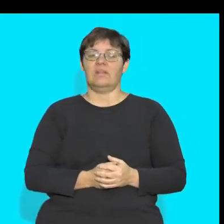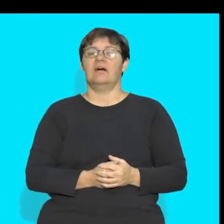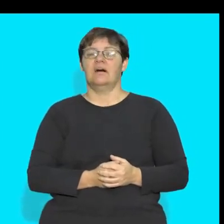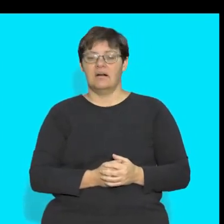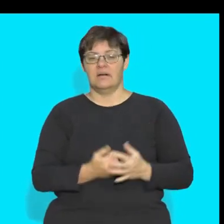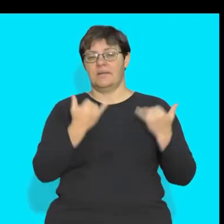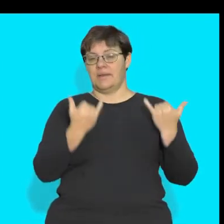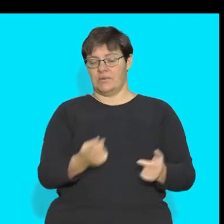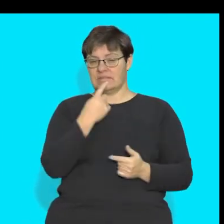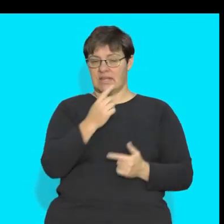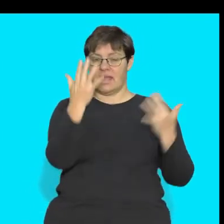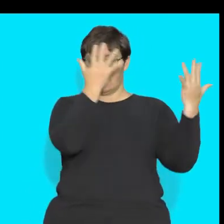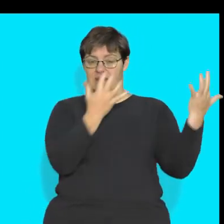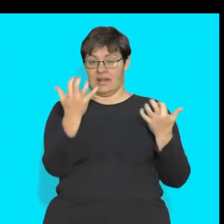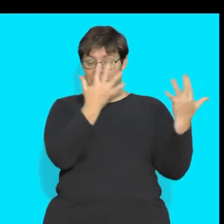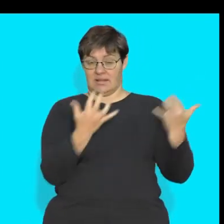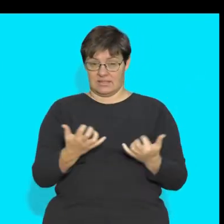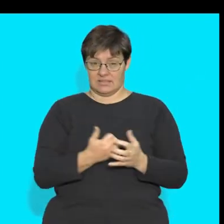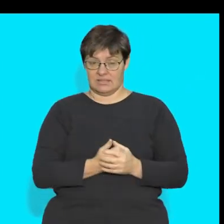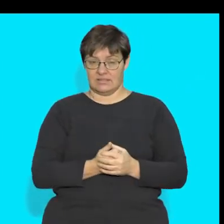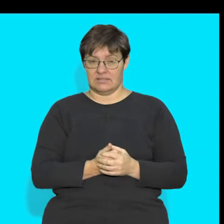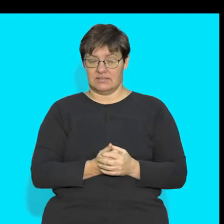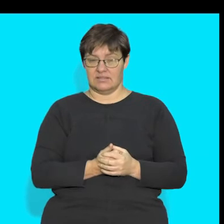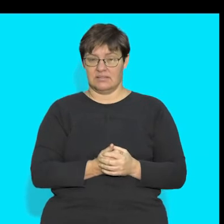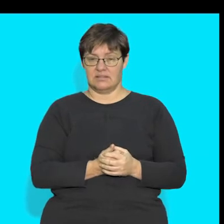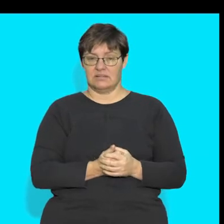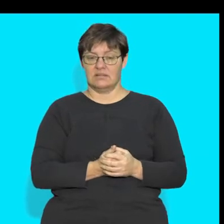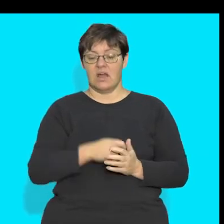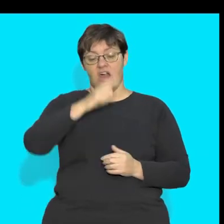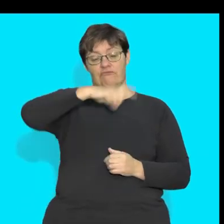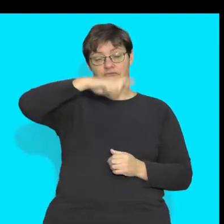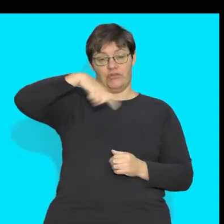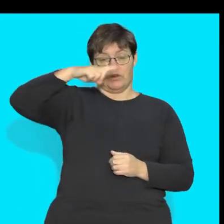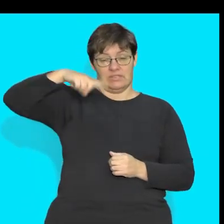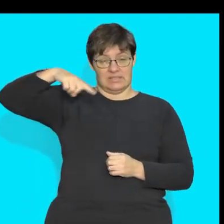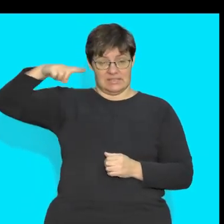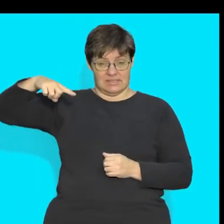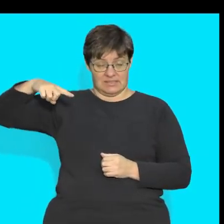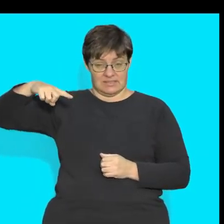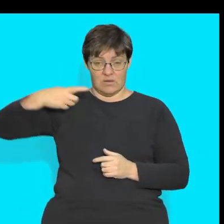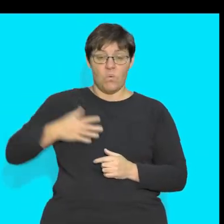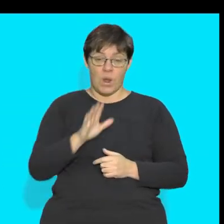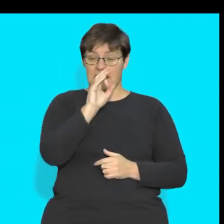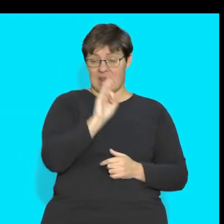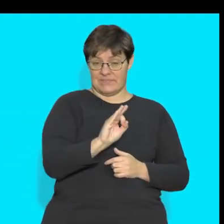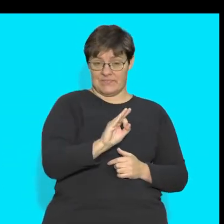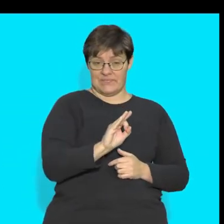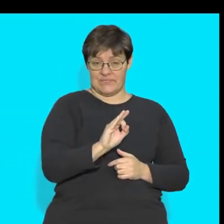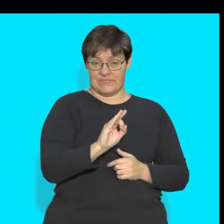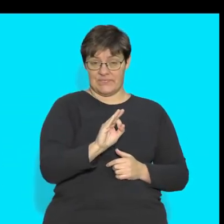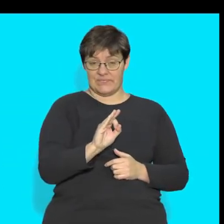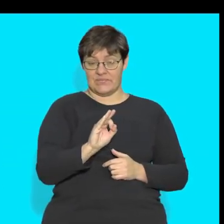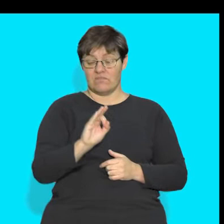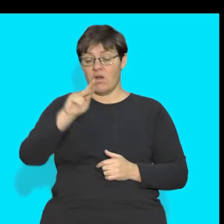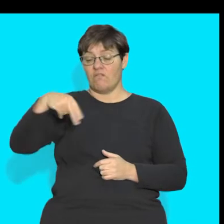Now they say, calculate the frequency, so we want F, of